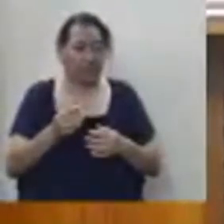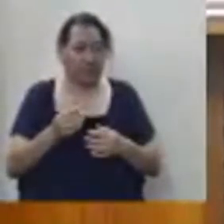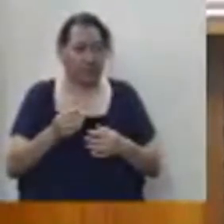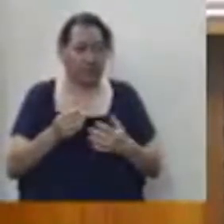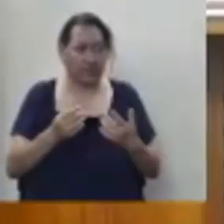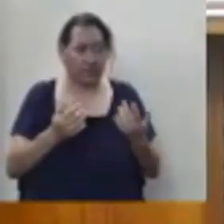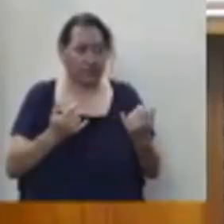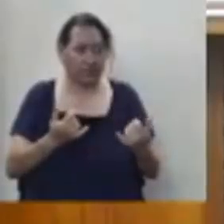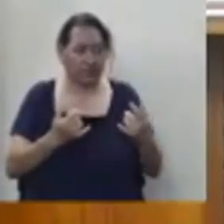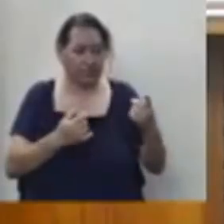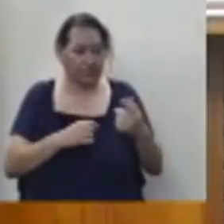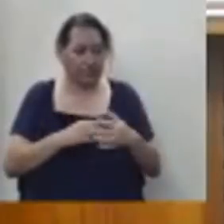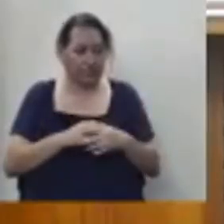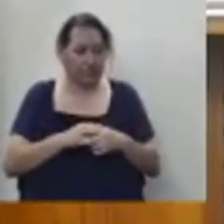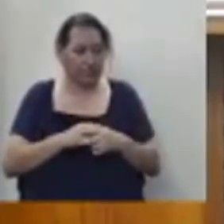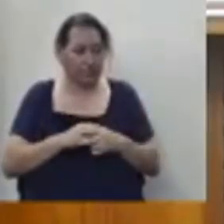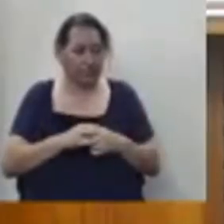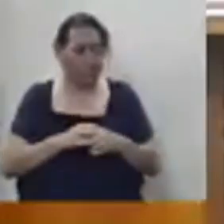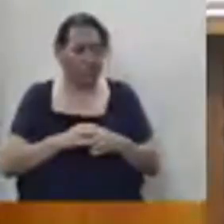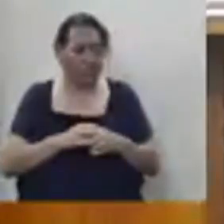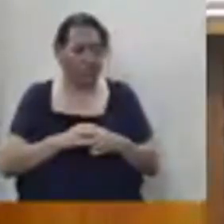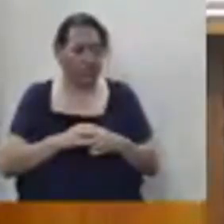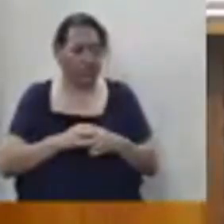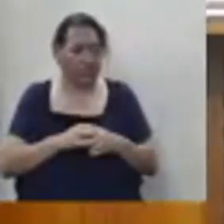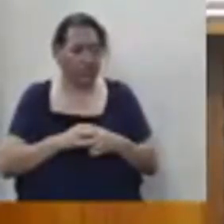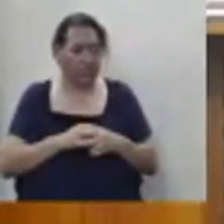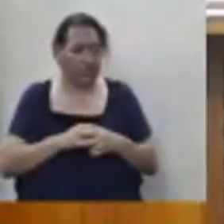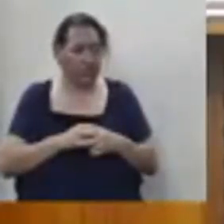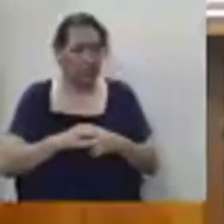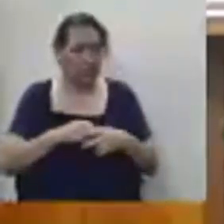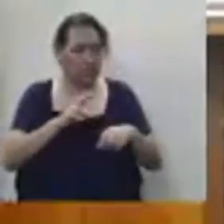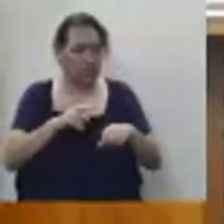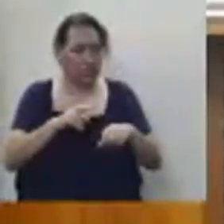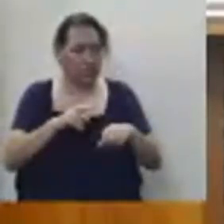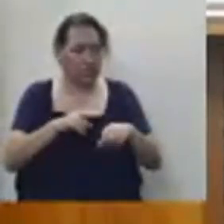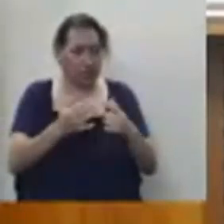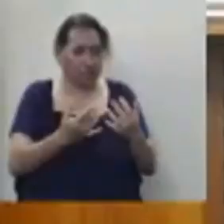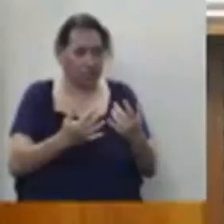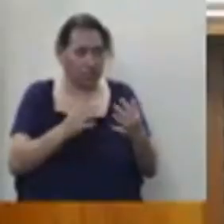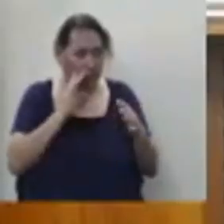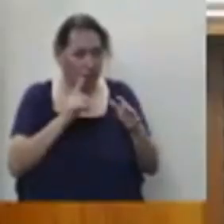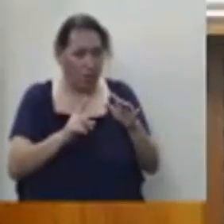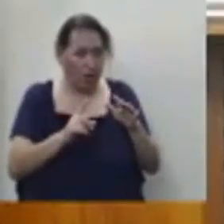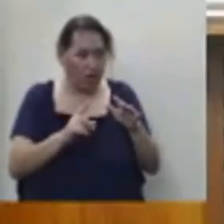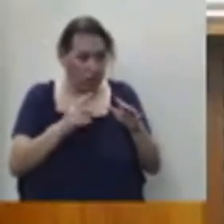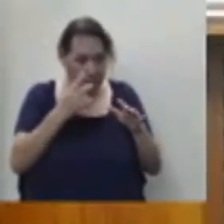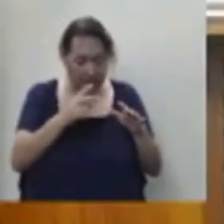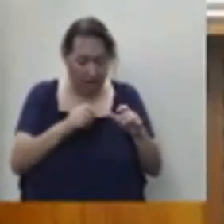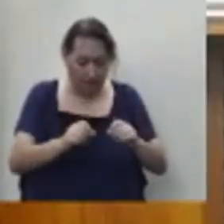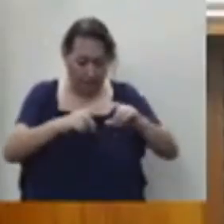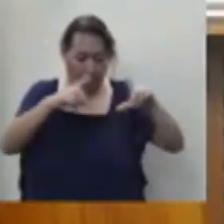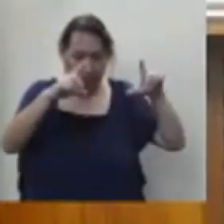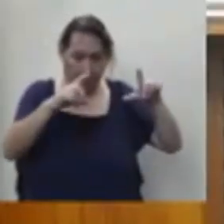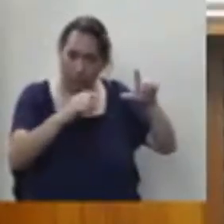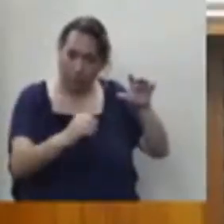Okay. Alrighty. Mhm. And then, of course, you have to wait for it to populate. Now that it has populated, you can see on the dashboard